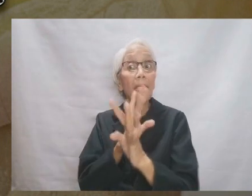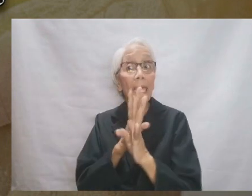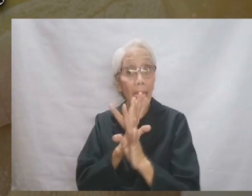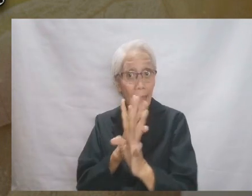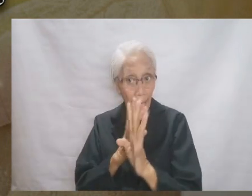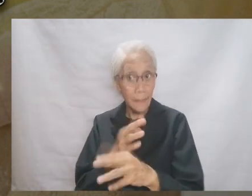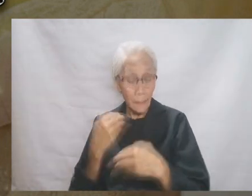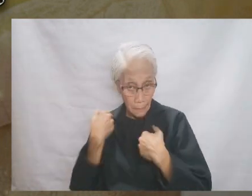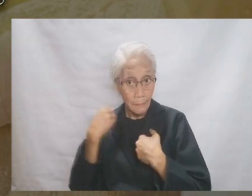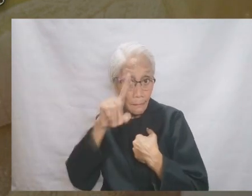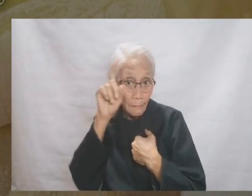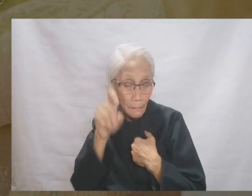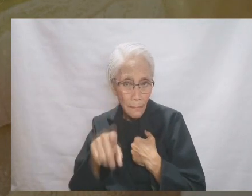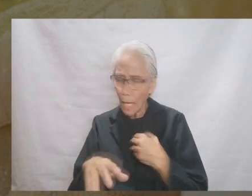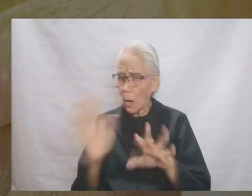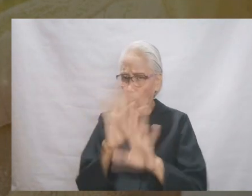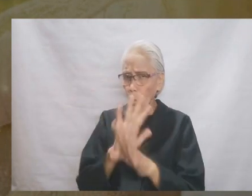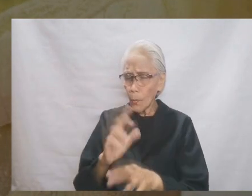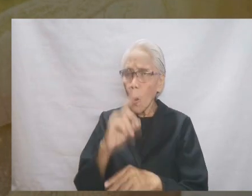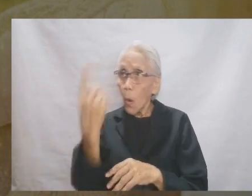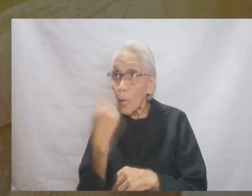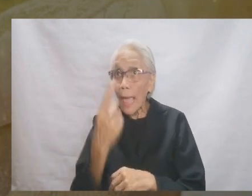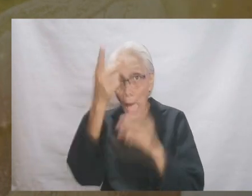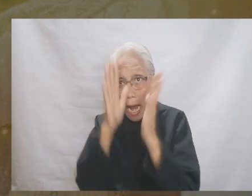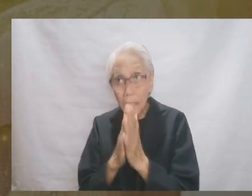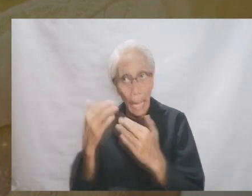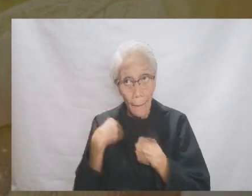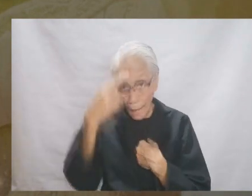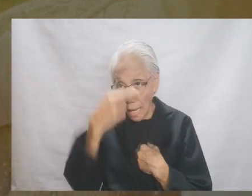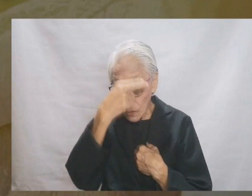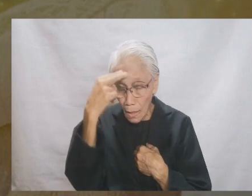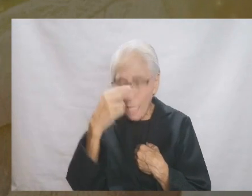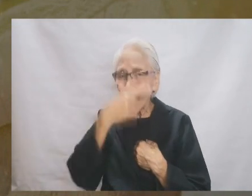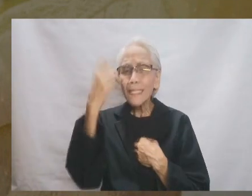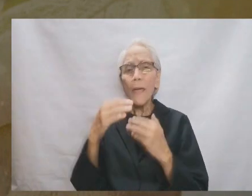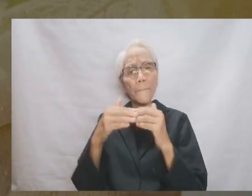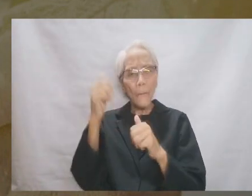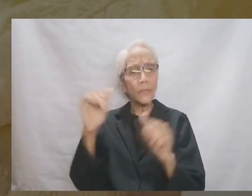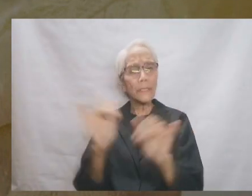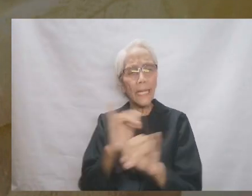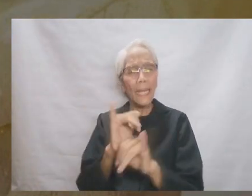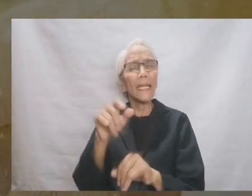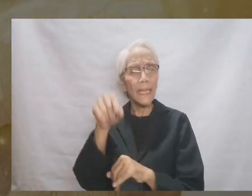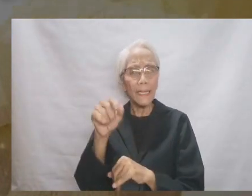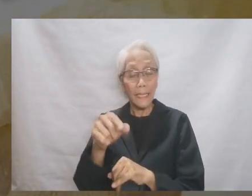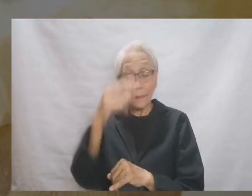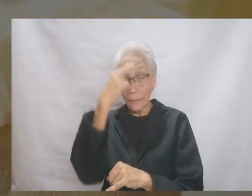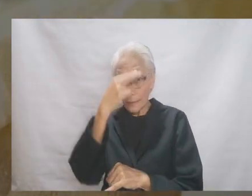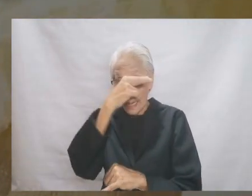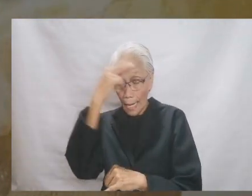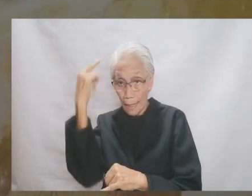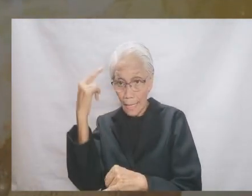speaking in tongues dyan. Don't just ask kung Catholic, kasi most likely, Catholic-sponsored